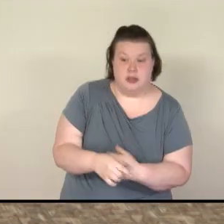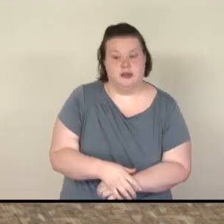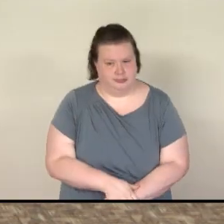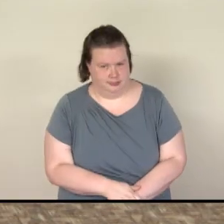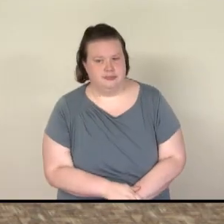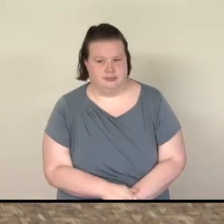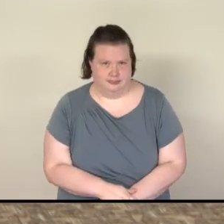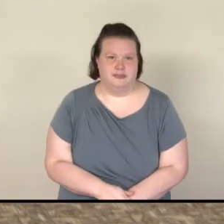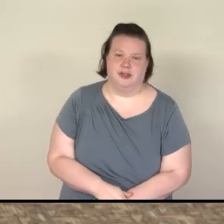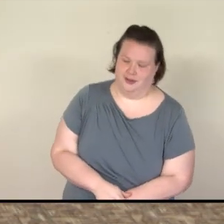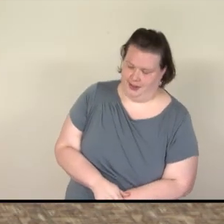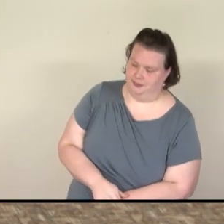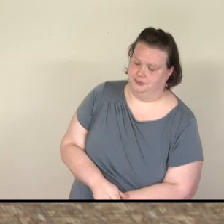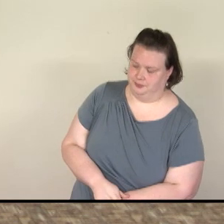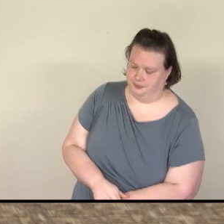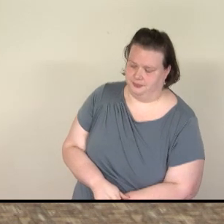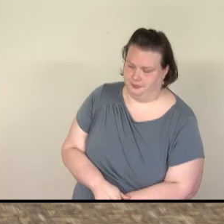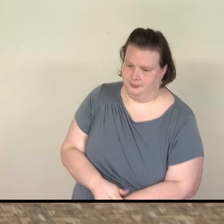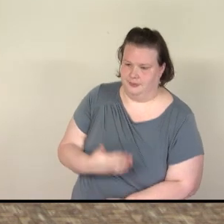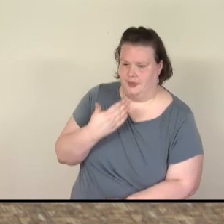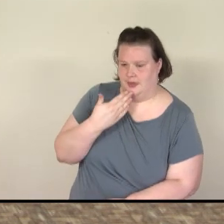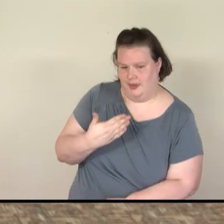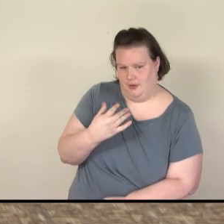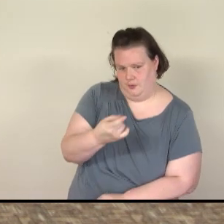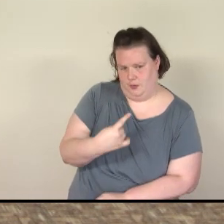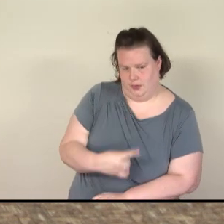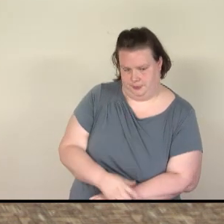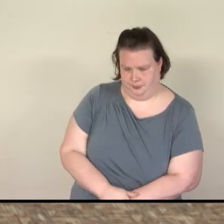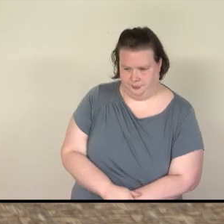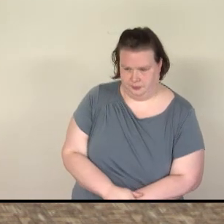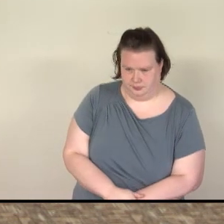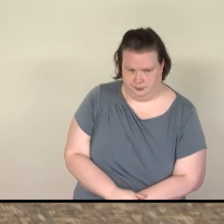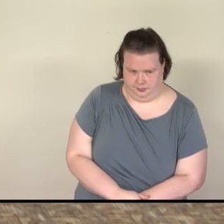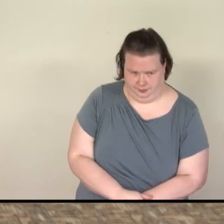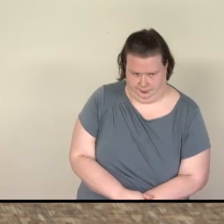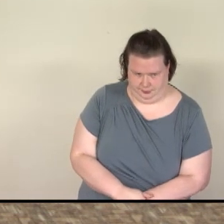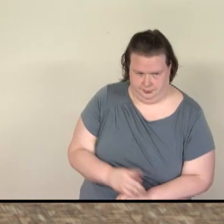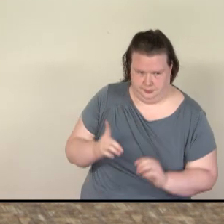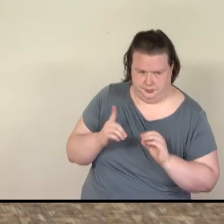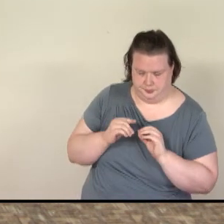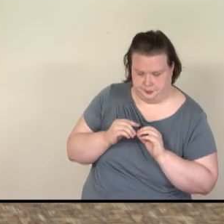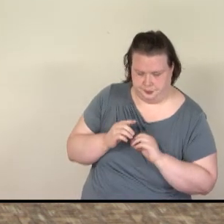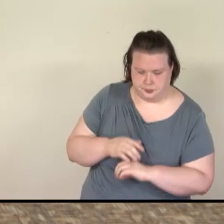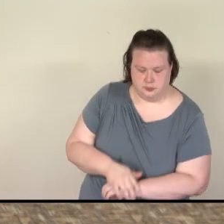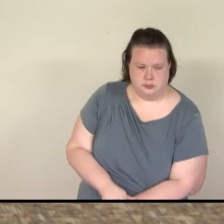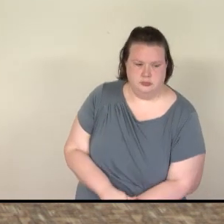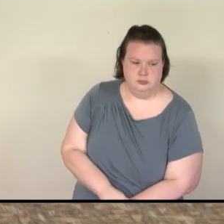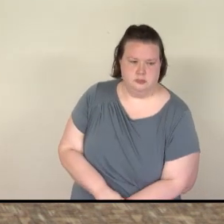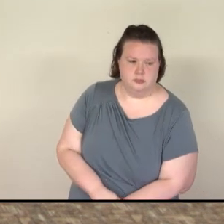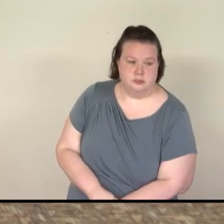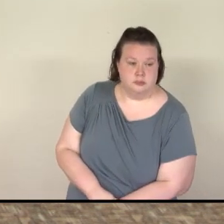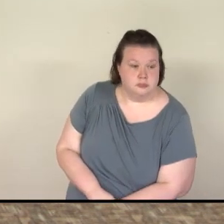8th. Yes, so thank you for the question. Yes,